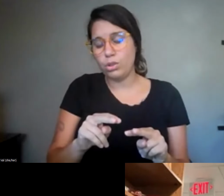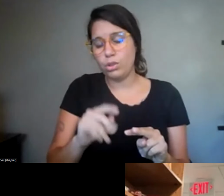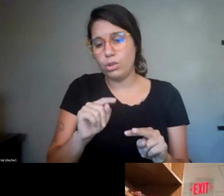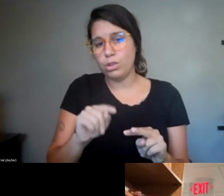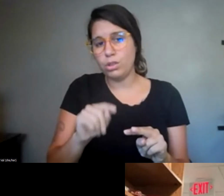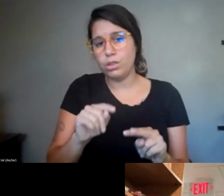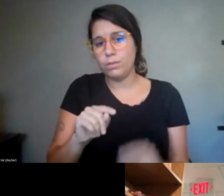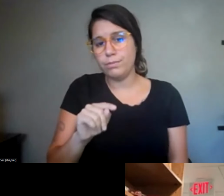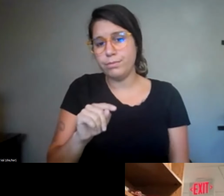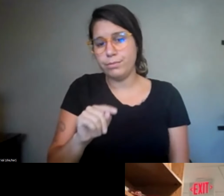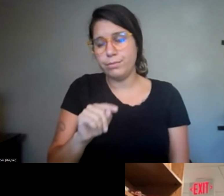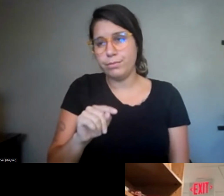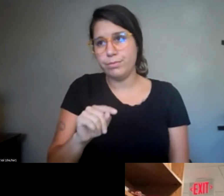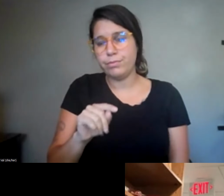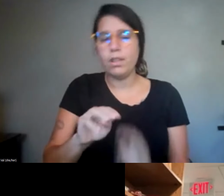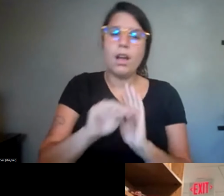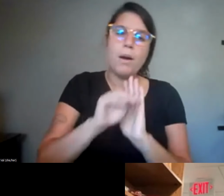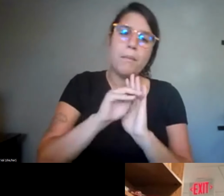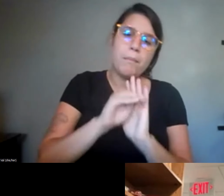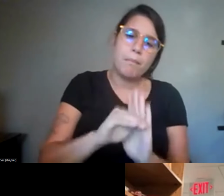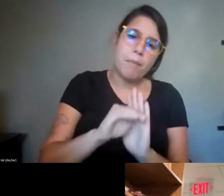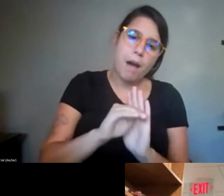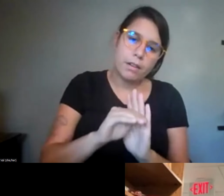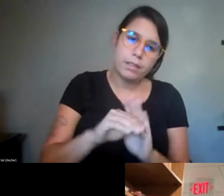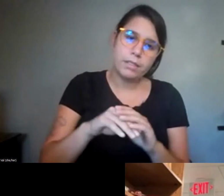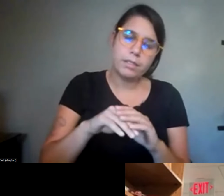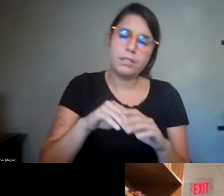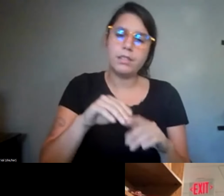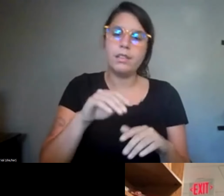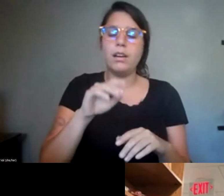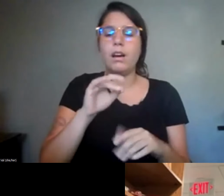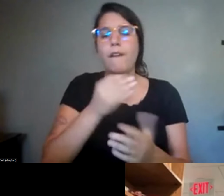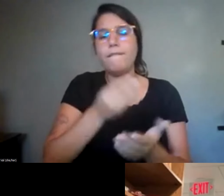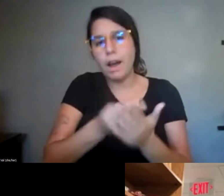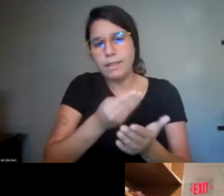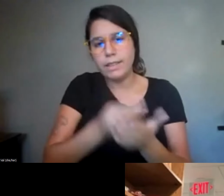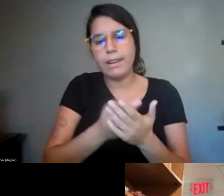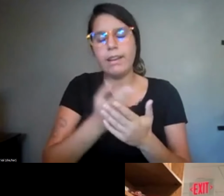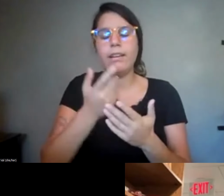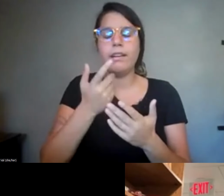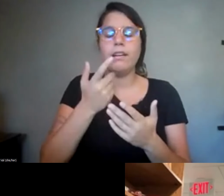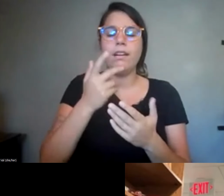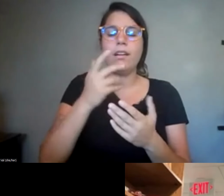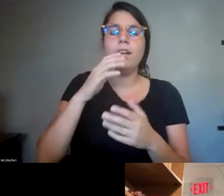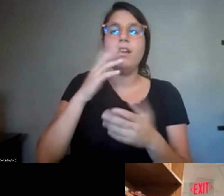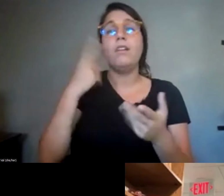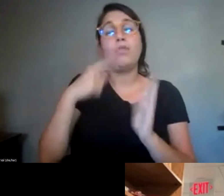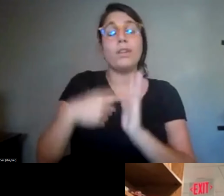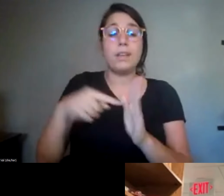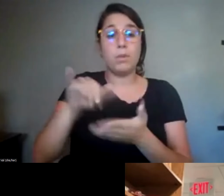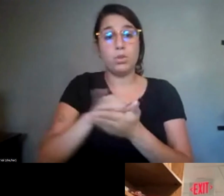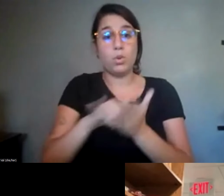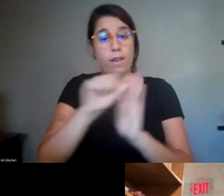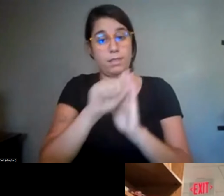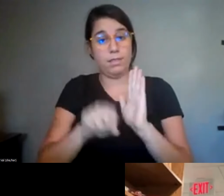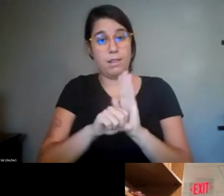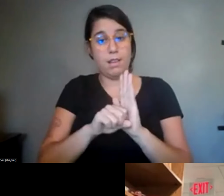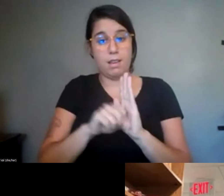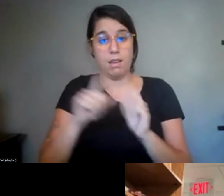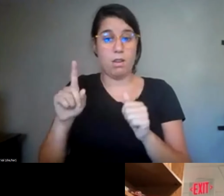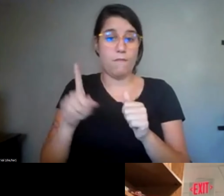yeah, models and braided models of funding. And in New York State, for example, with the New York State first